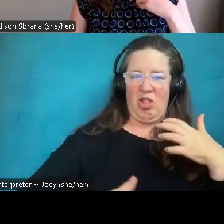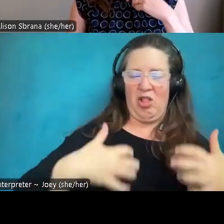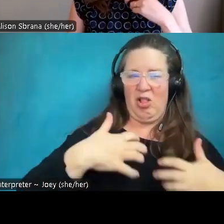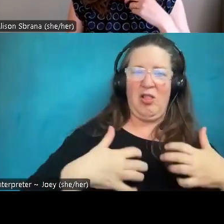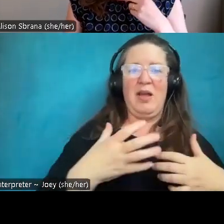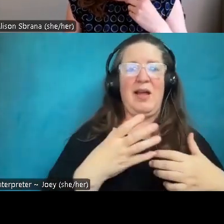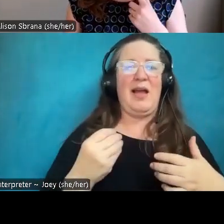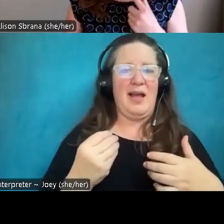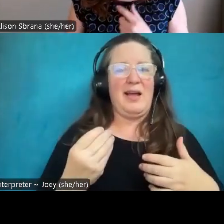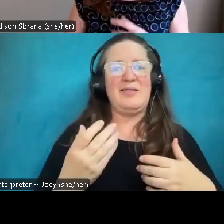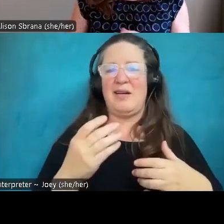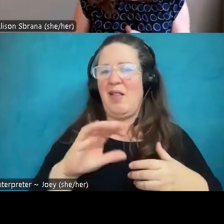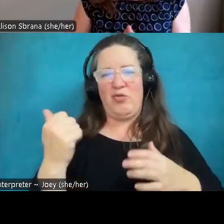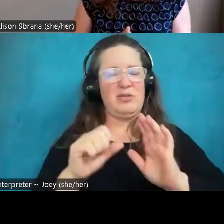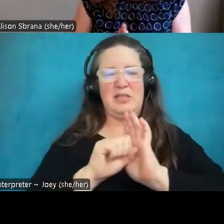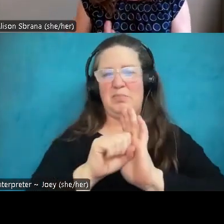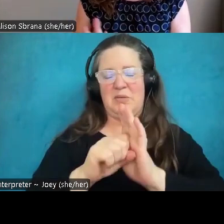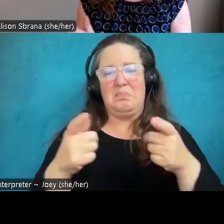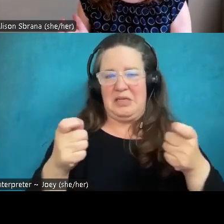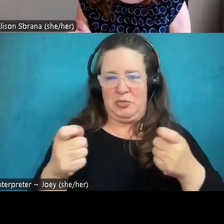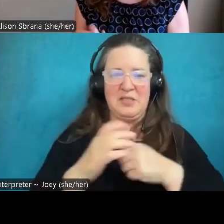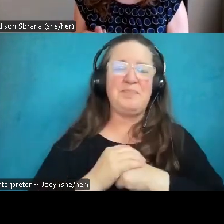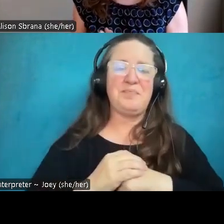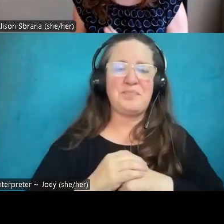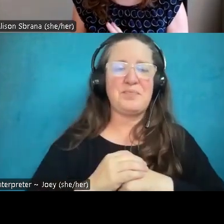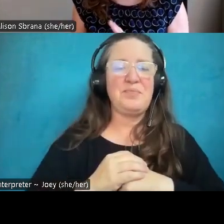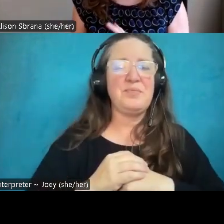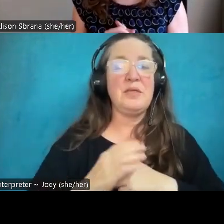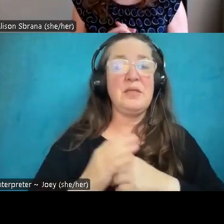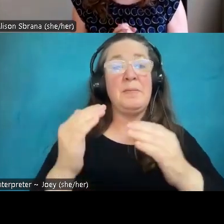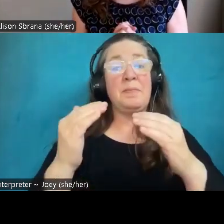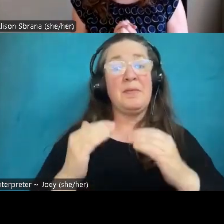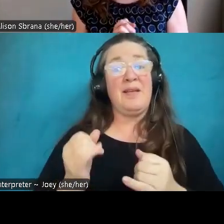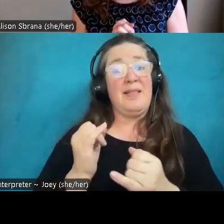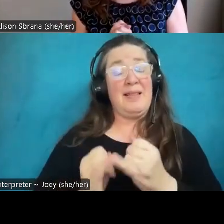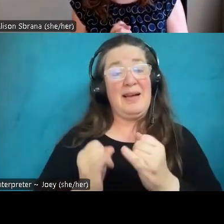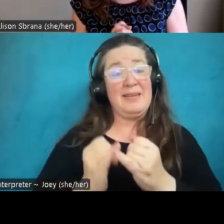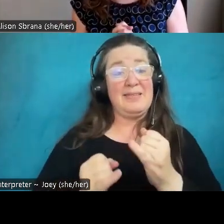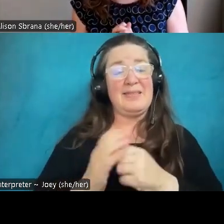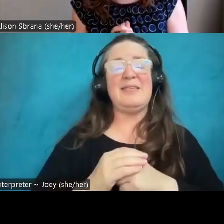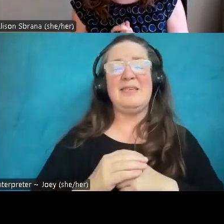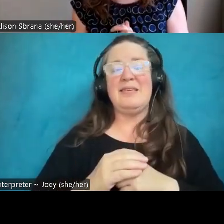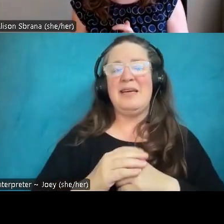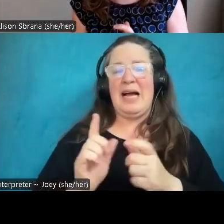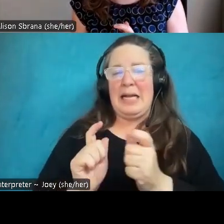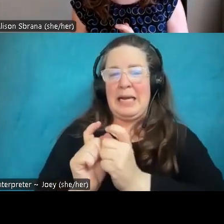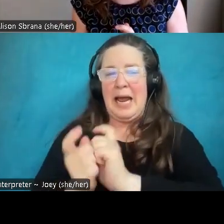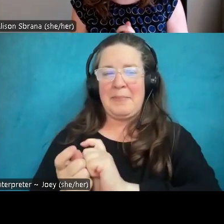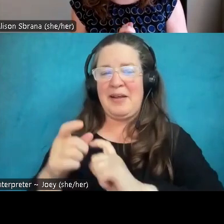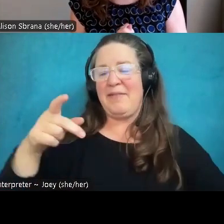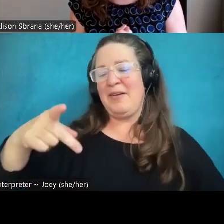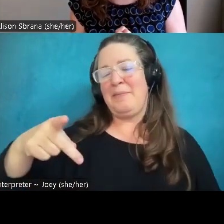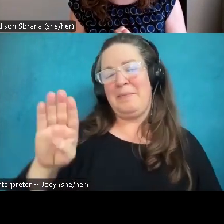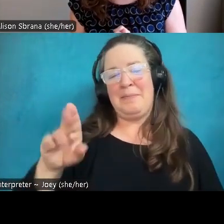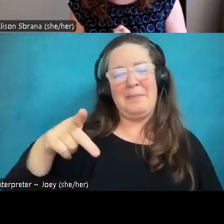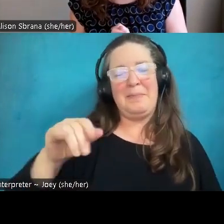So the last sport that I'm going to talk about is adaptive pickleball. And this is something that I just started like less than a